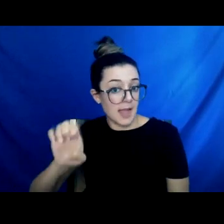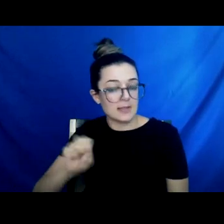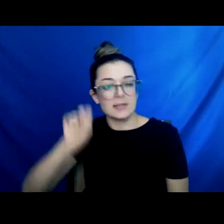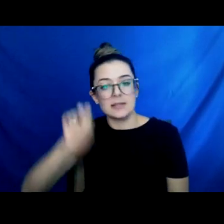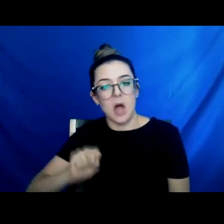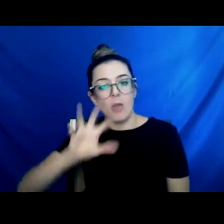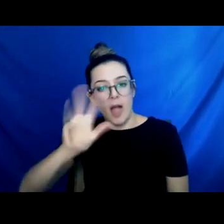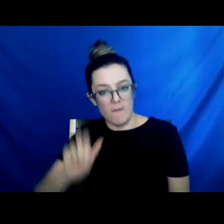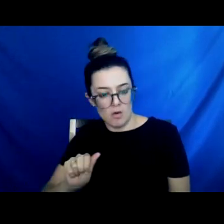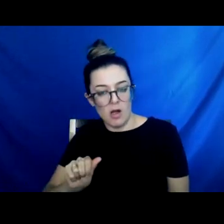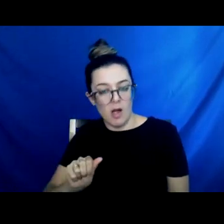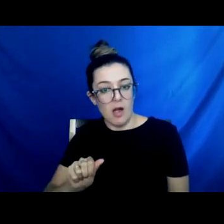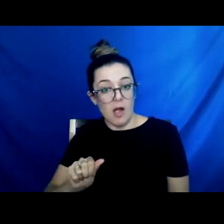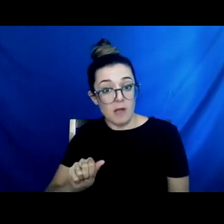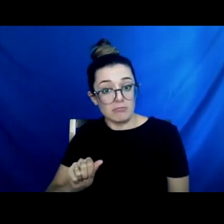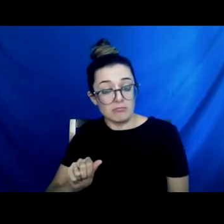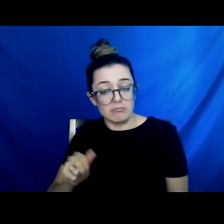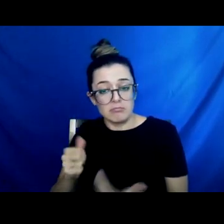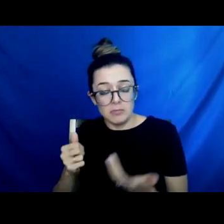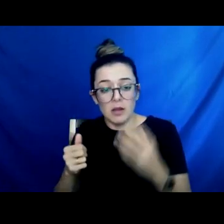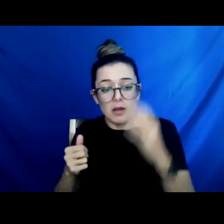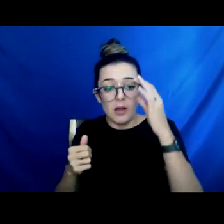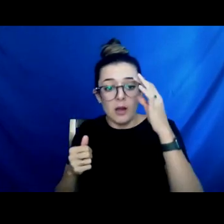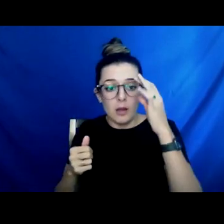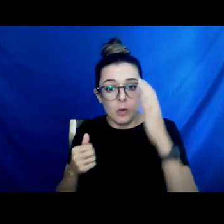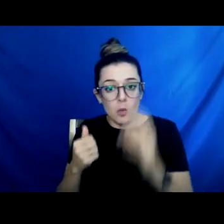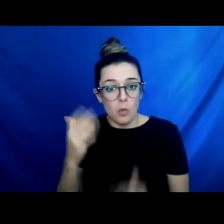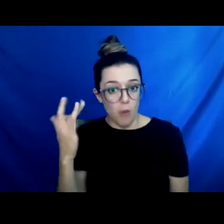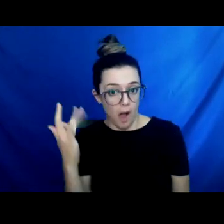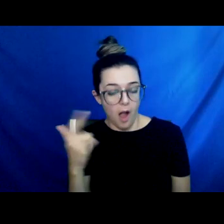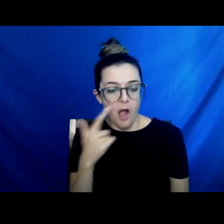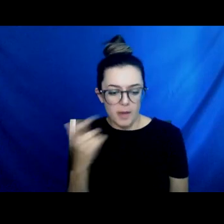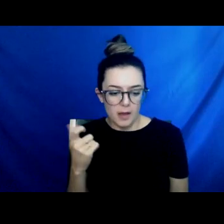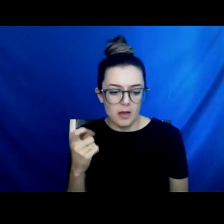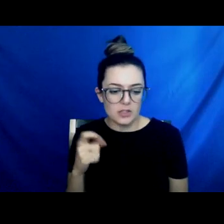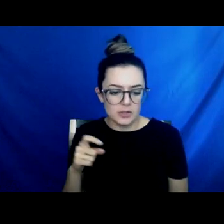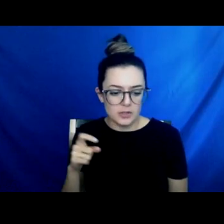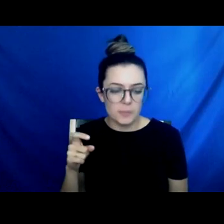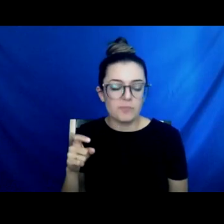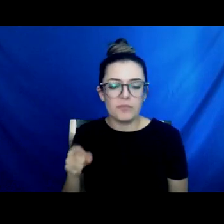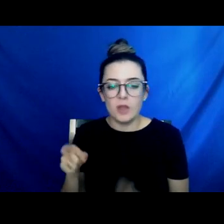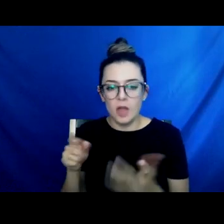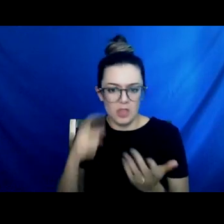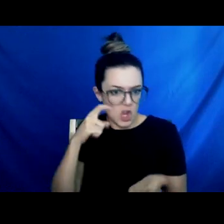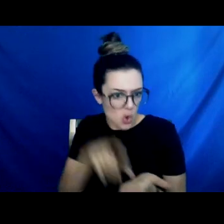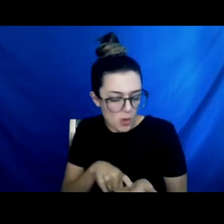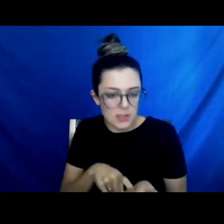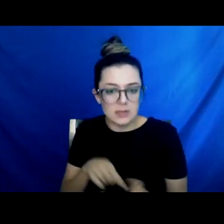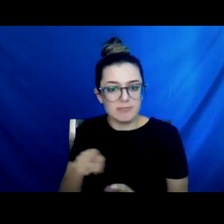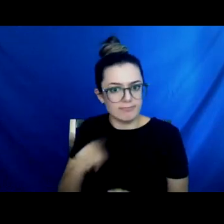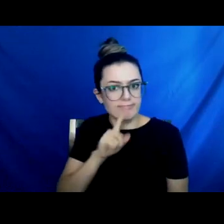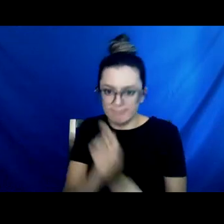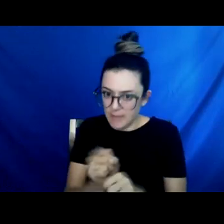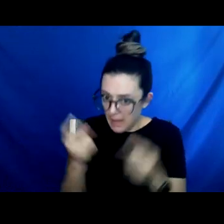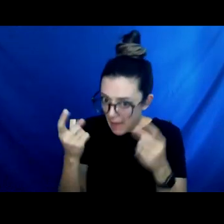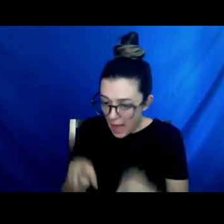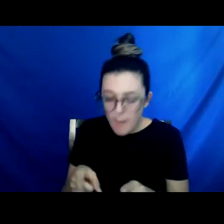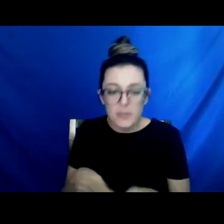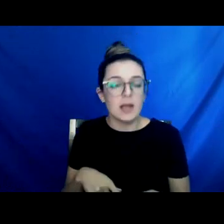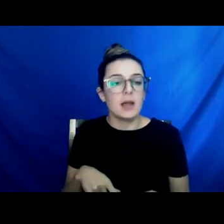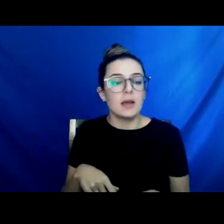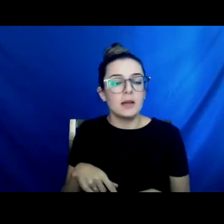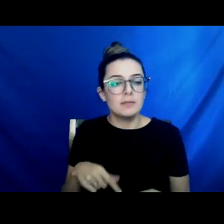conviction, partly because they had noticed this pattern. They were able to prove that this was a real thing, and knowing that information made